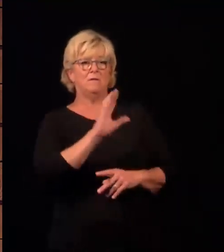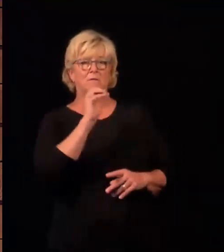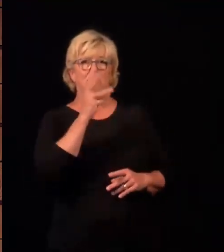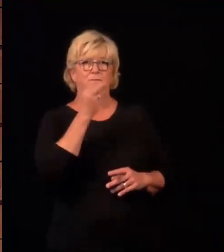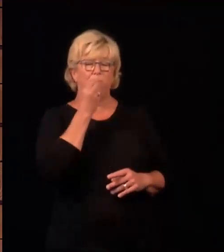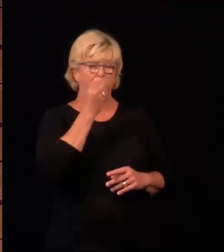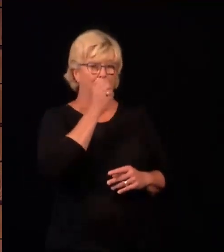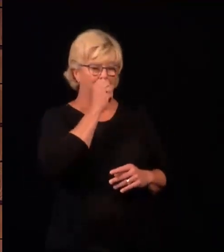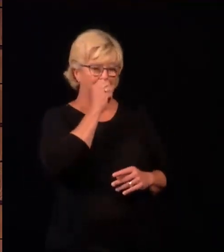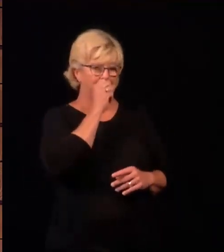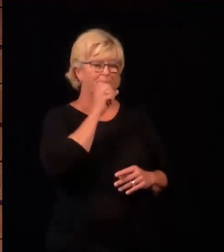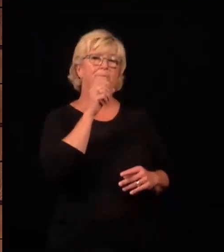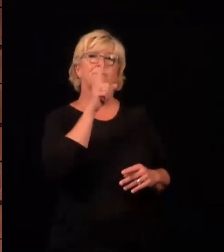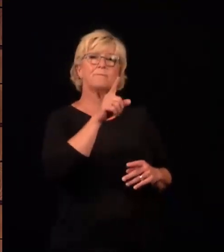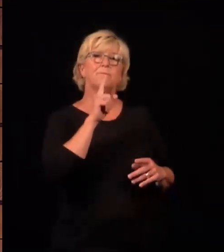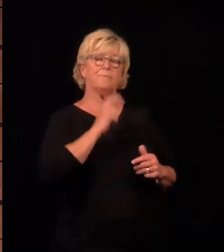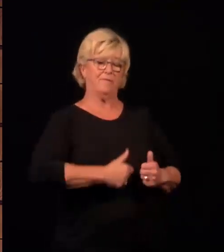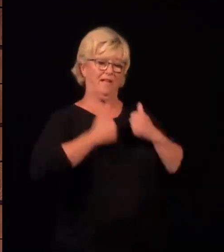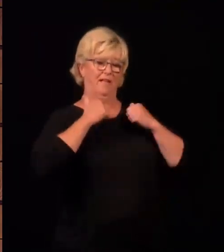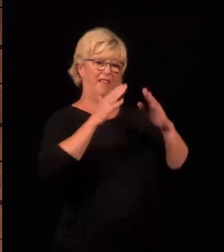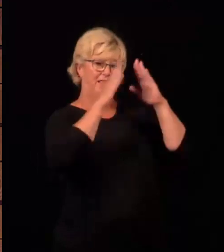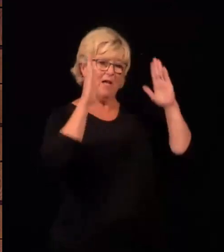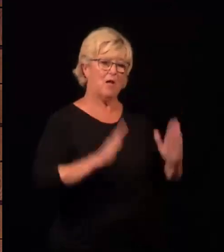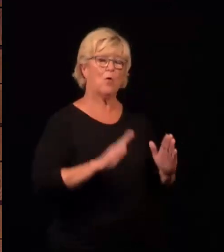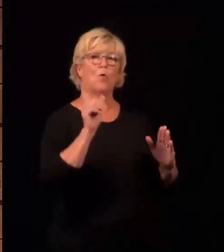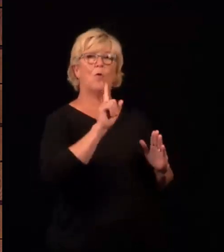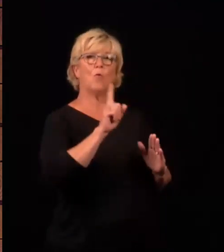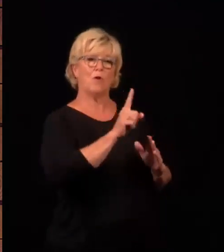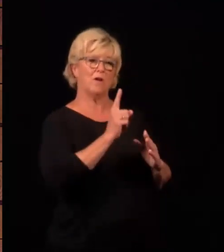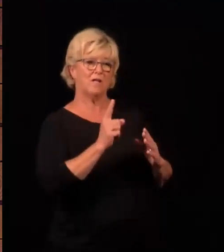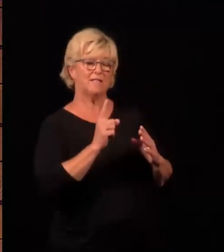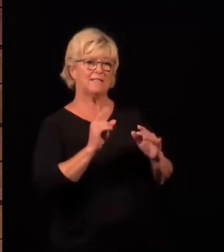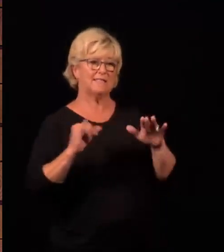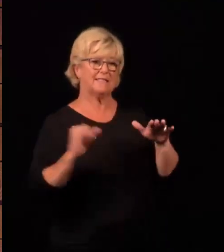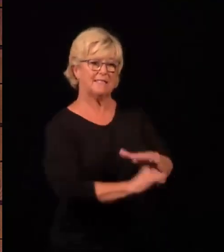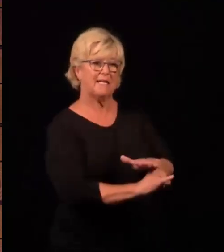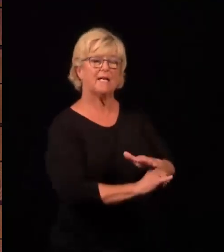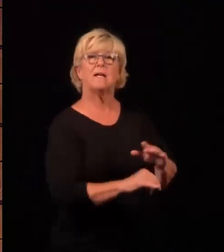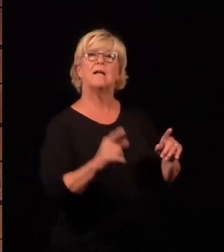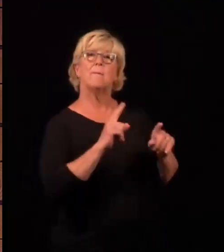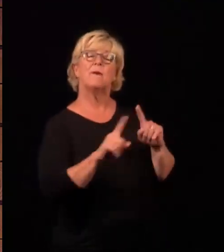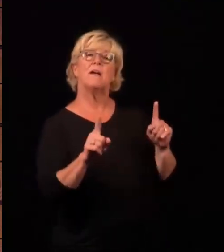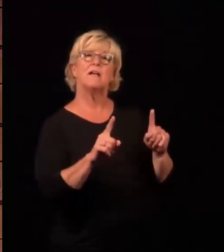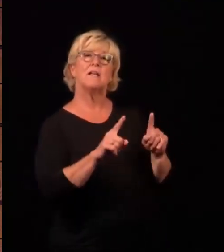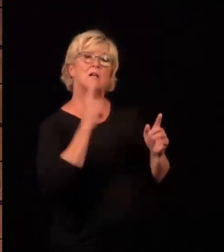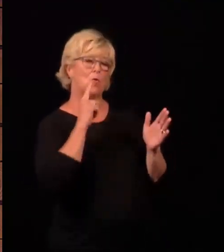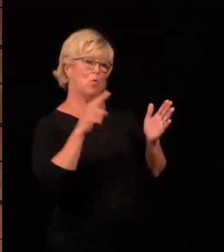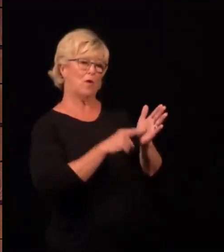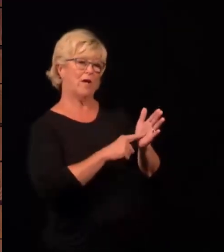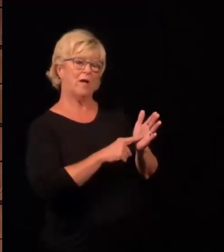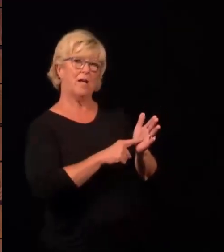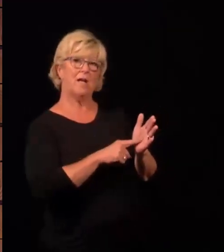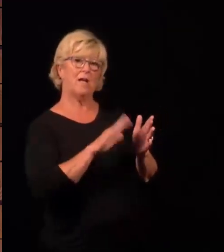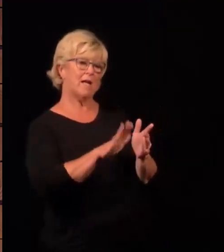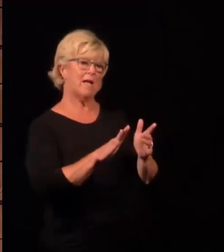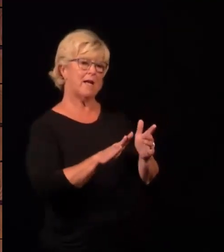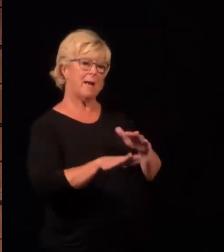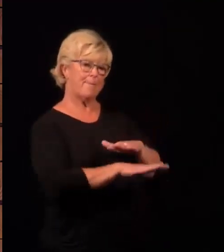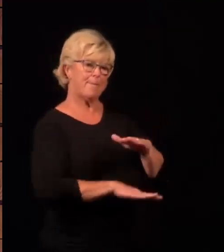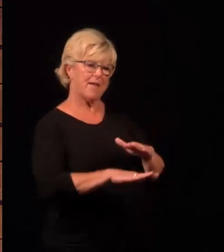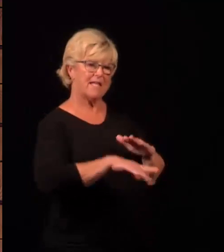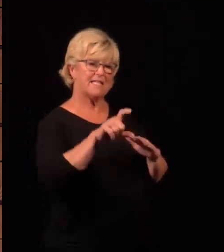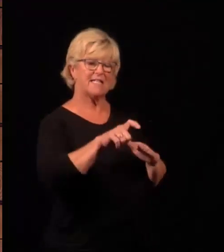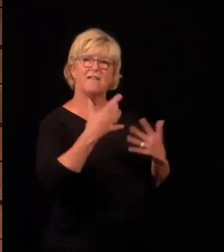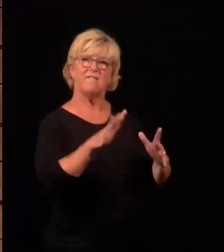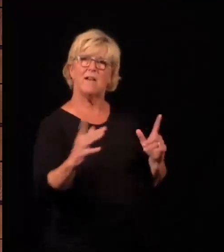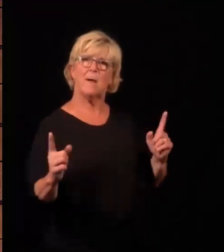food to live in the house where he's arrested. But he recognizes that his basic needs are being